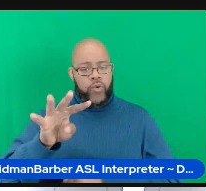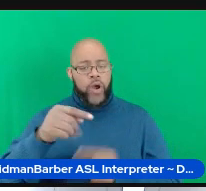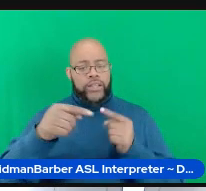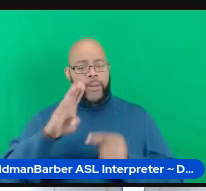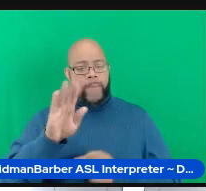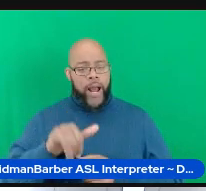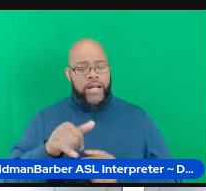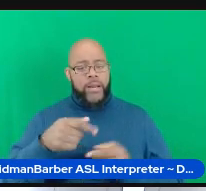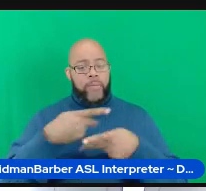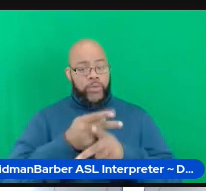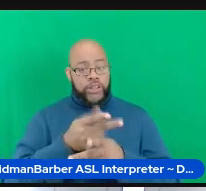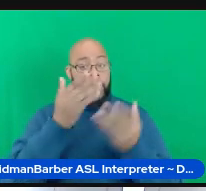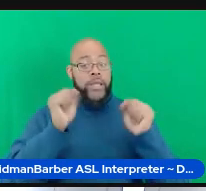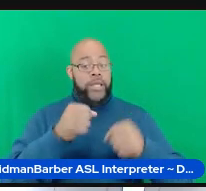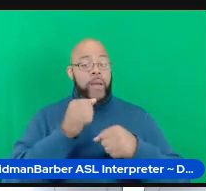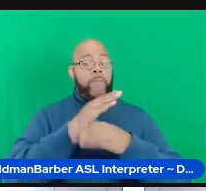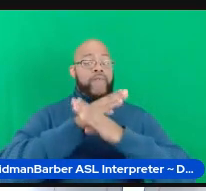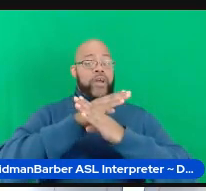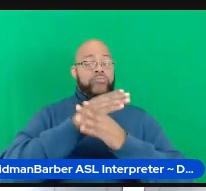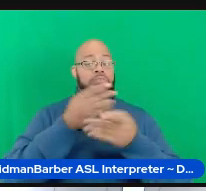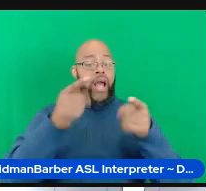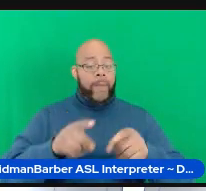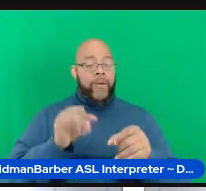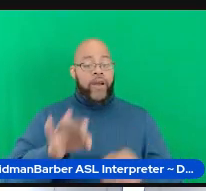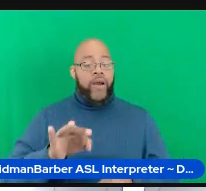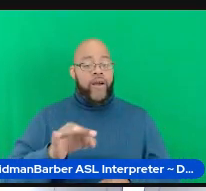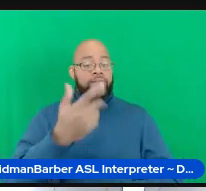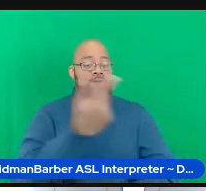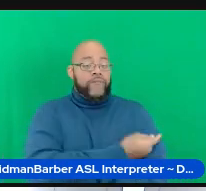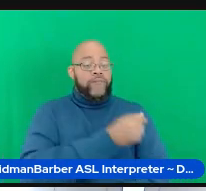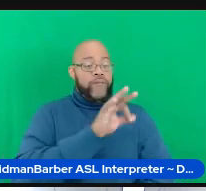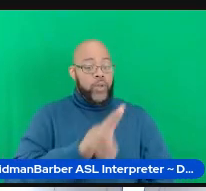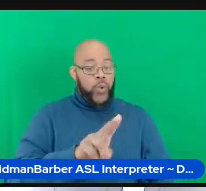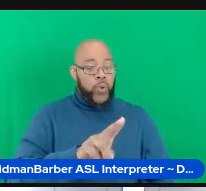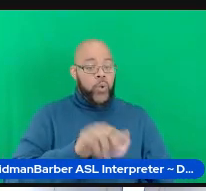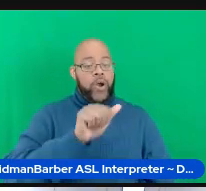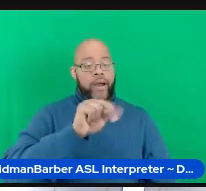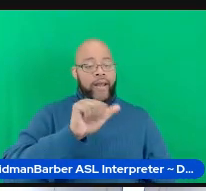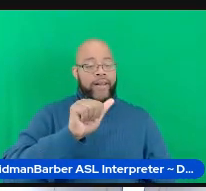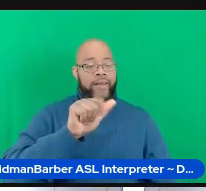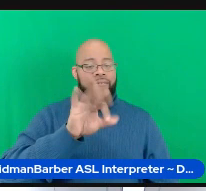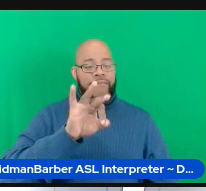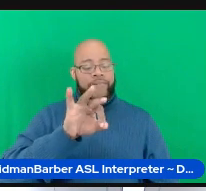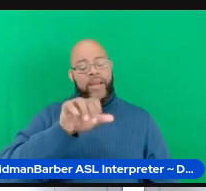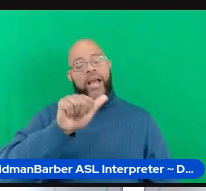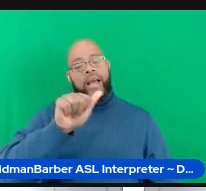production may prevent the occurrence of influenza vaccine-associated anaphylaxis.